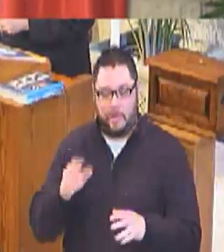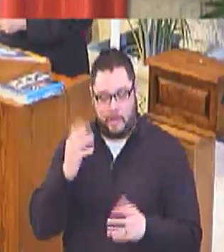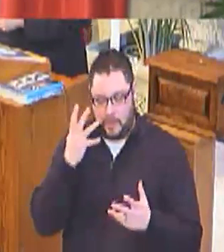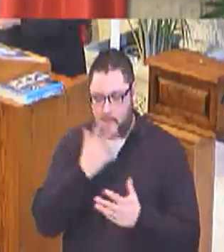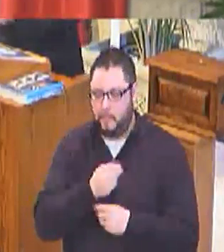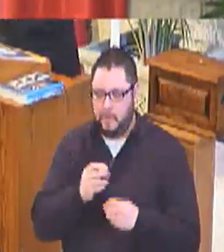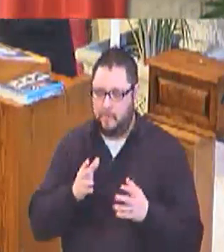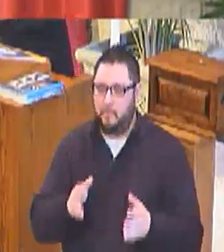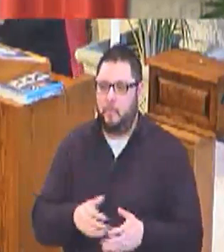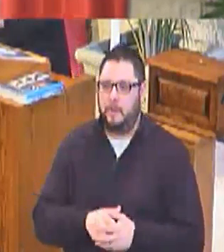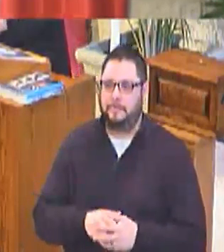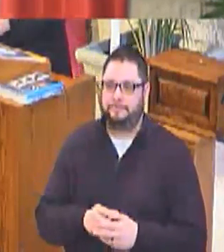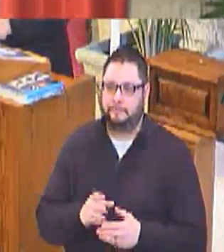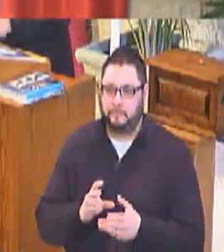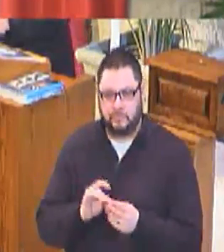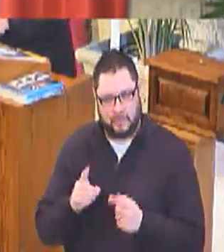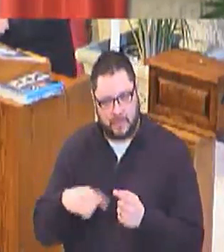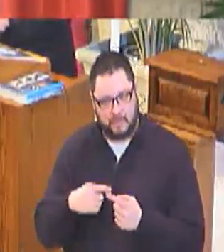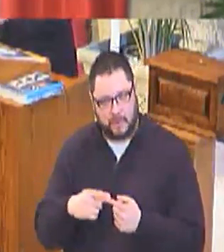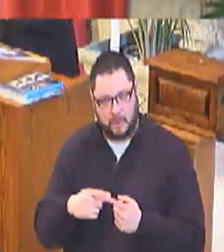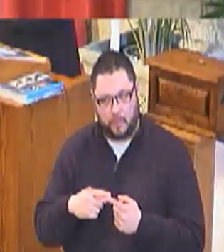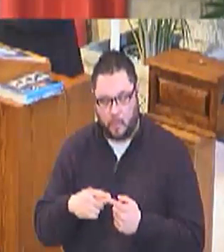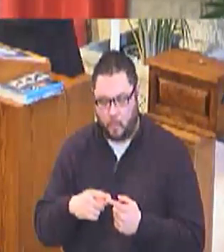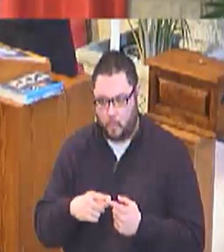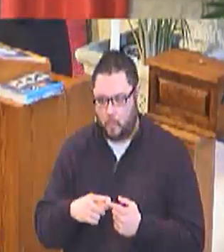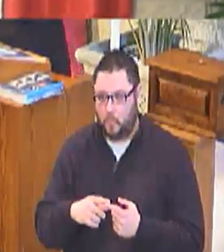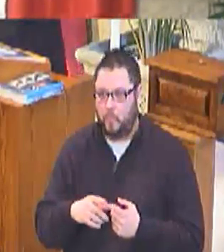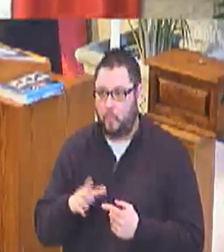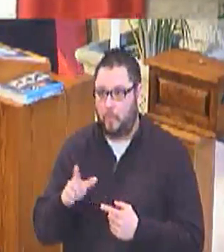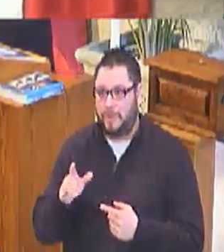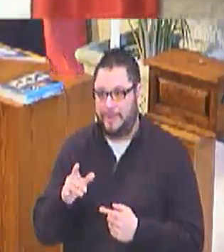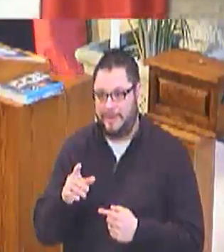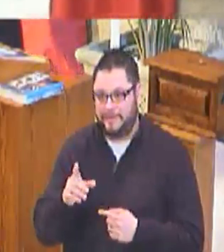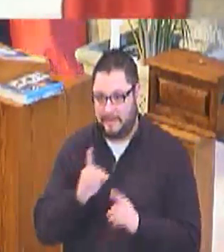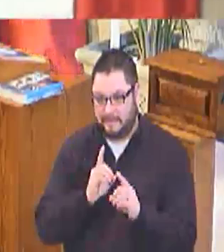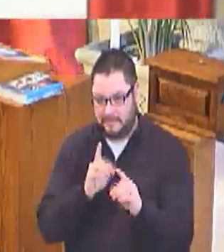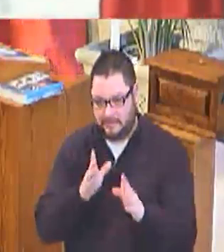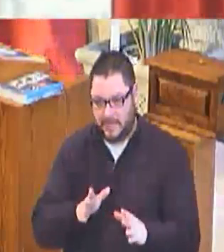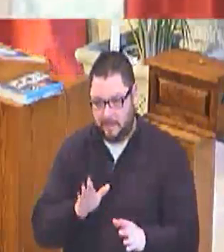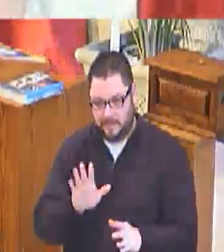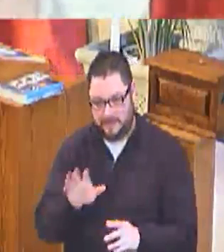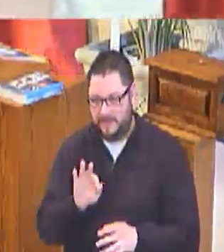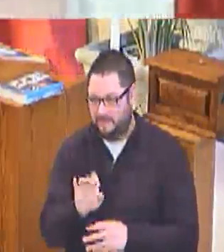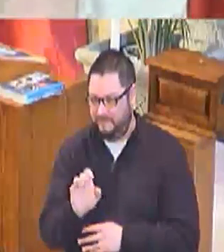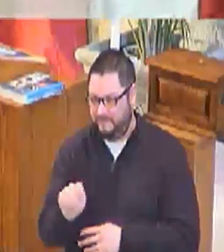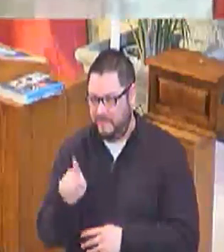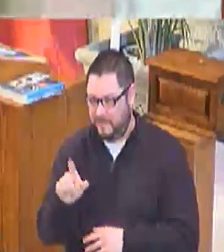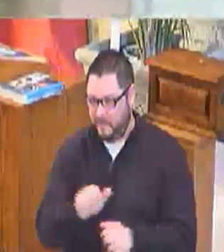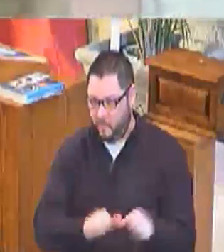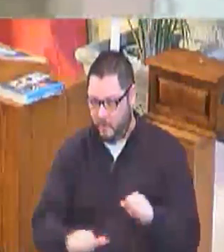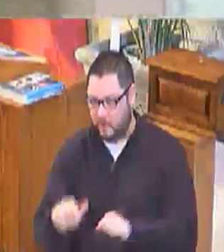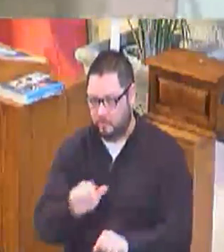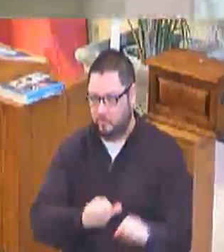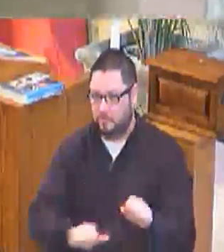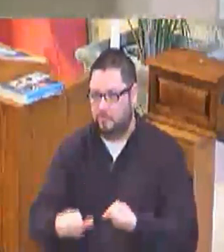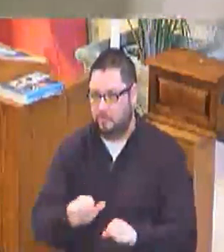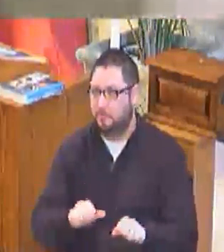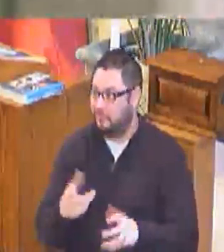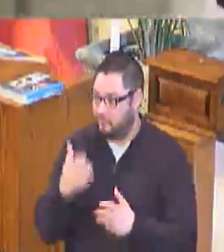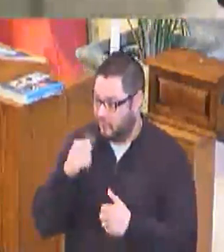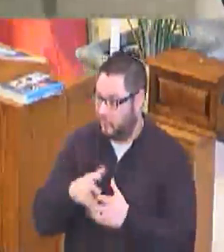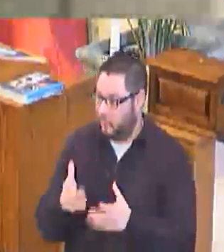beautiful. Jesus talked about it, I believe, when he washed his disciples' feet. Remember, he wanted to wash the